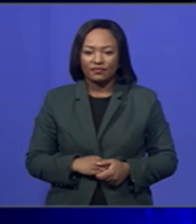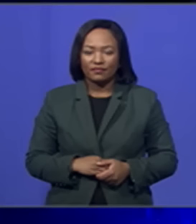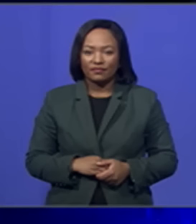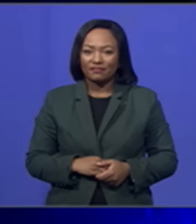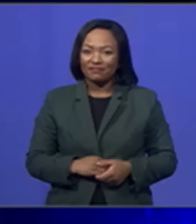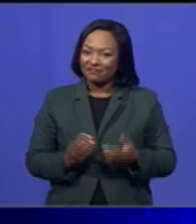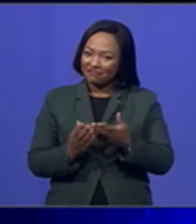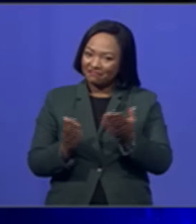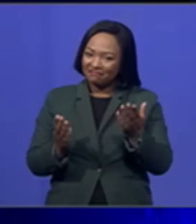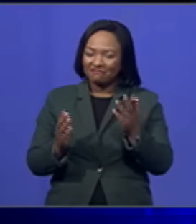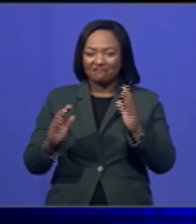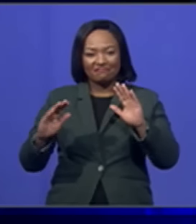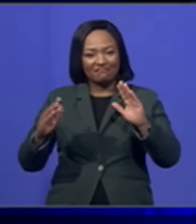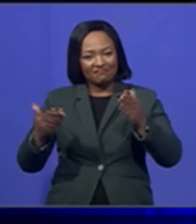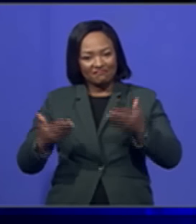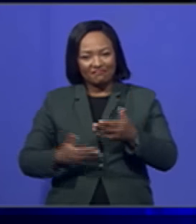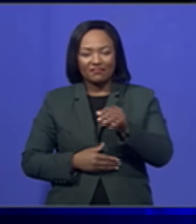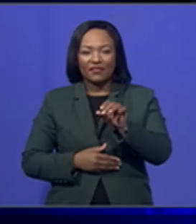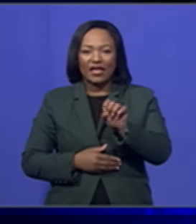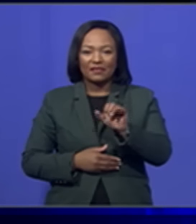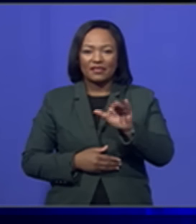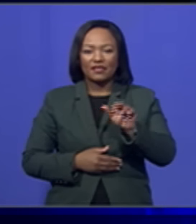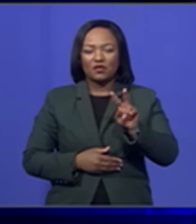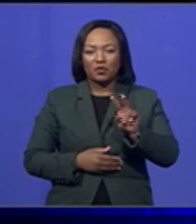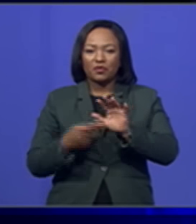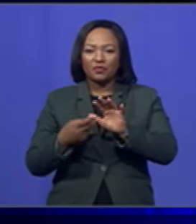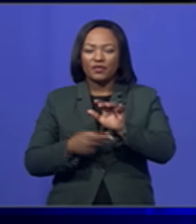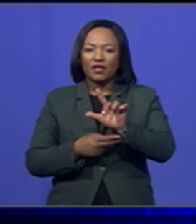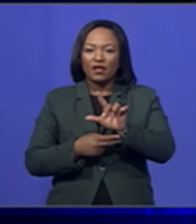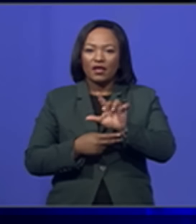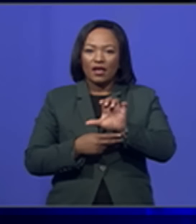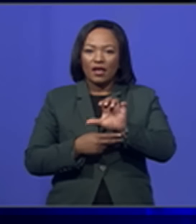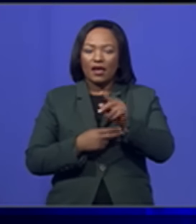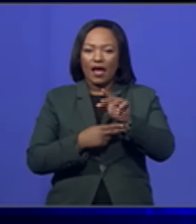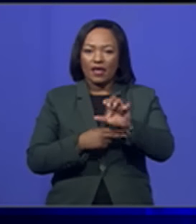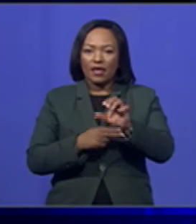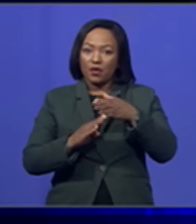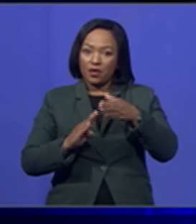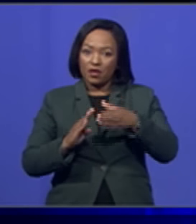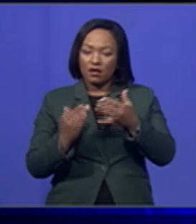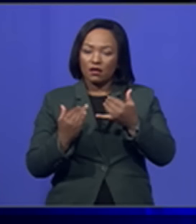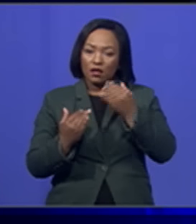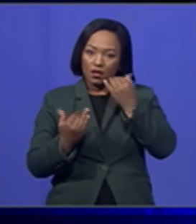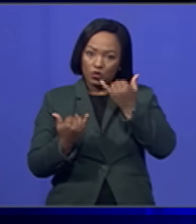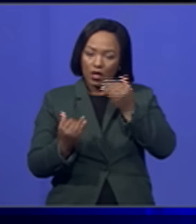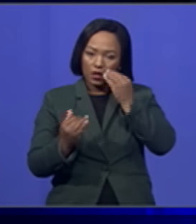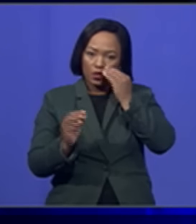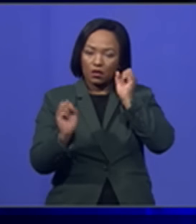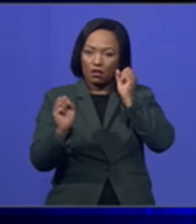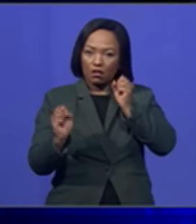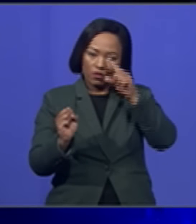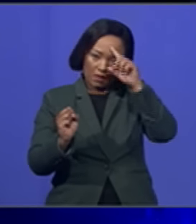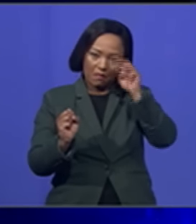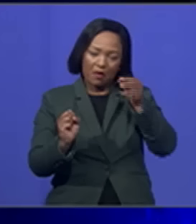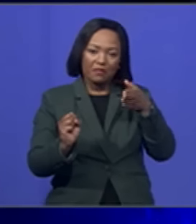Ke boela ke wa amohela mona ho SABC 2 le le hae mafelong ana a beke ke o hasetsa kgaso ena ya ditaba le mphote me puong ya